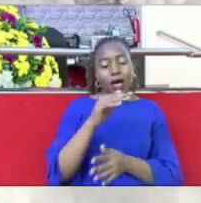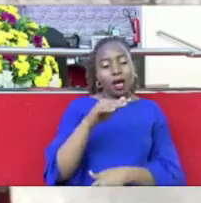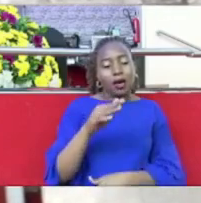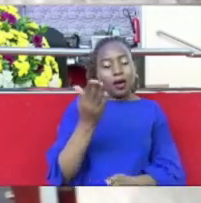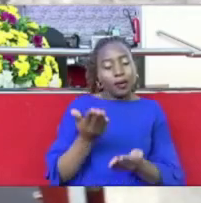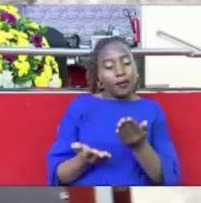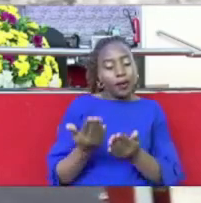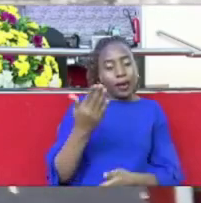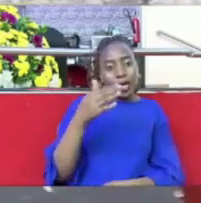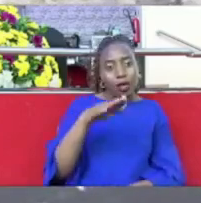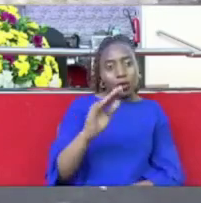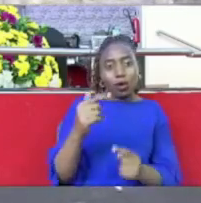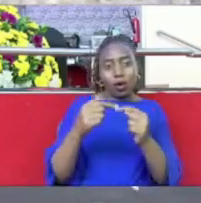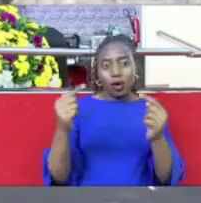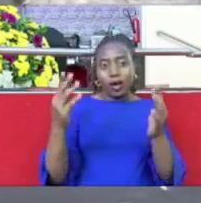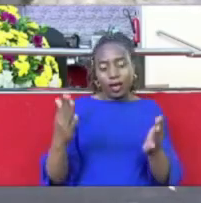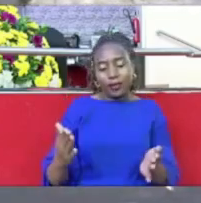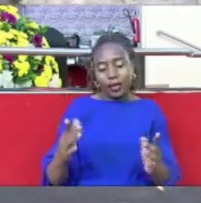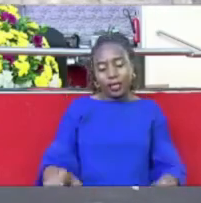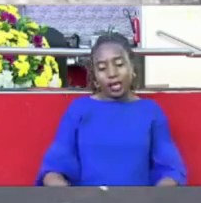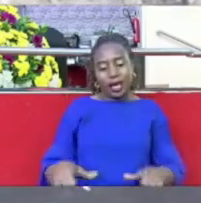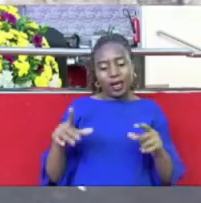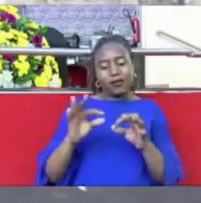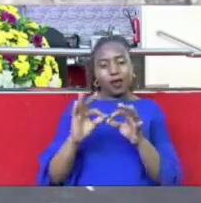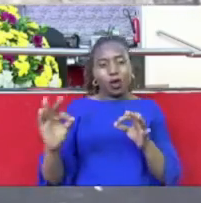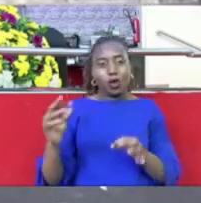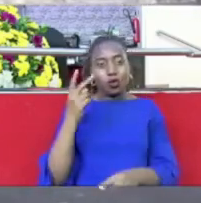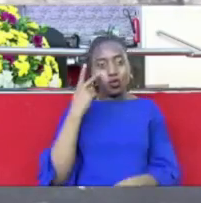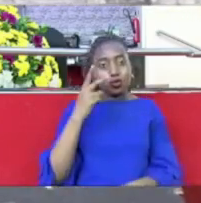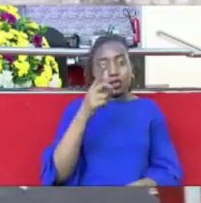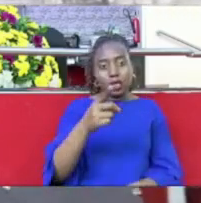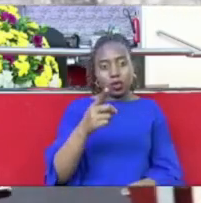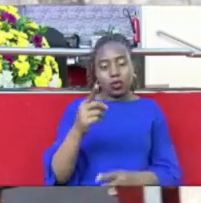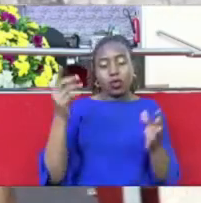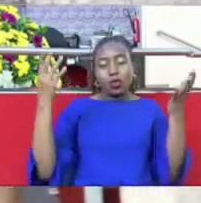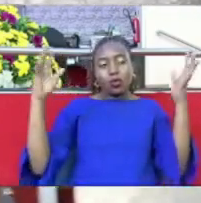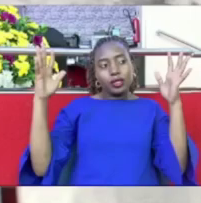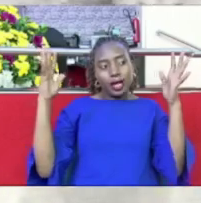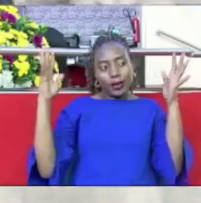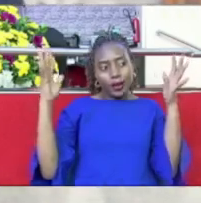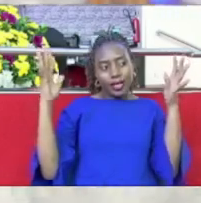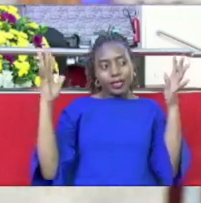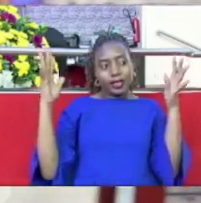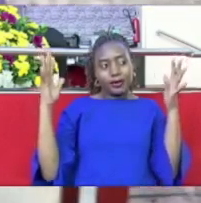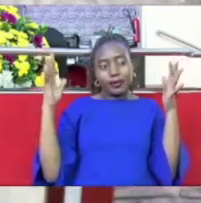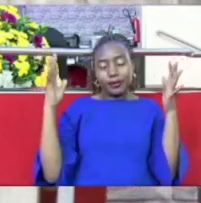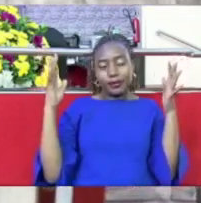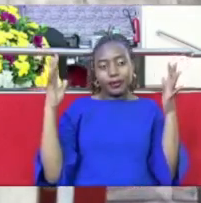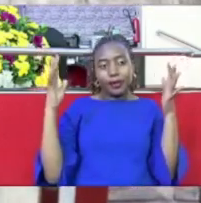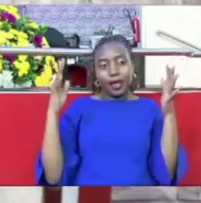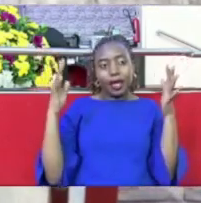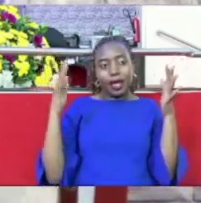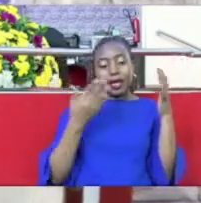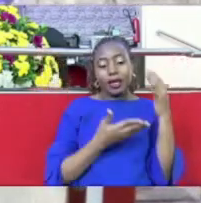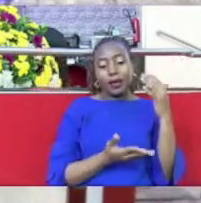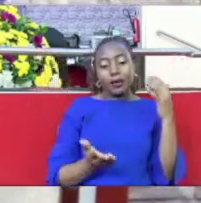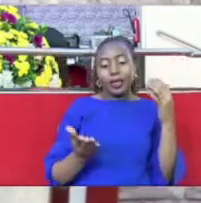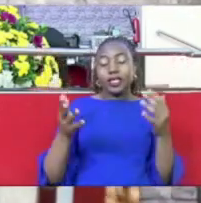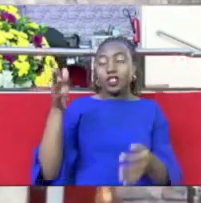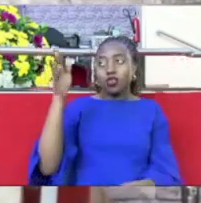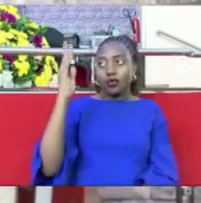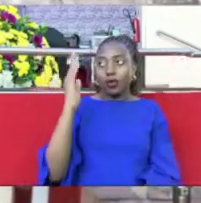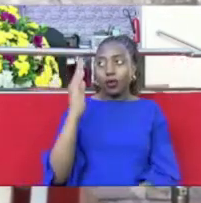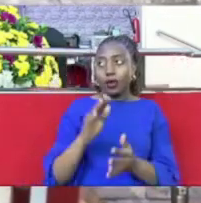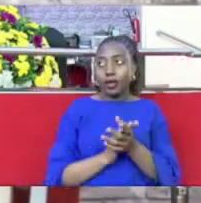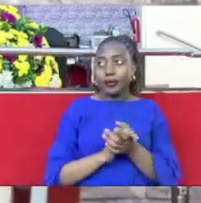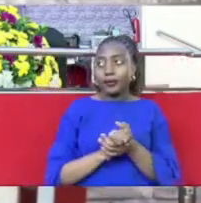see you celebrating. Na hivyo naomba kwamba maadui wako wataishi. A table of good things. Waona wakisherekea. In the presence of God. Unapompata